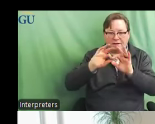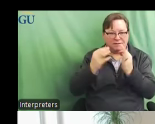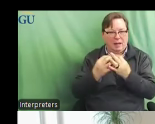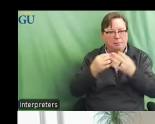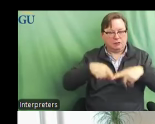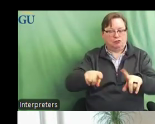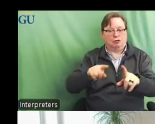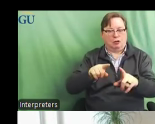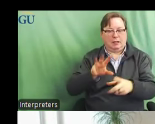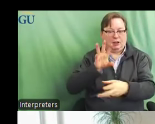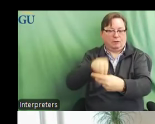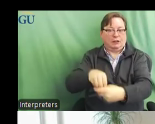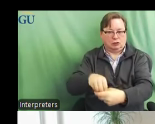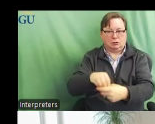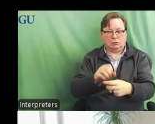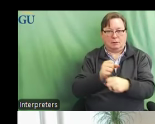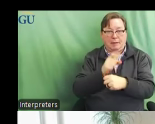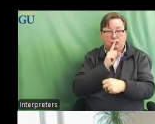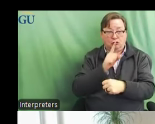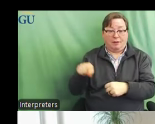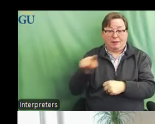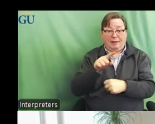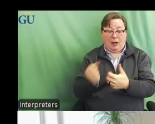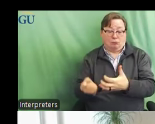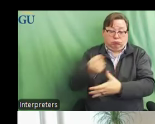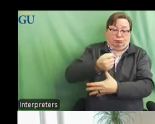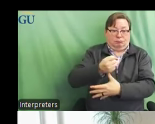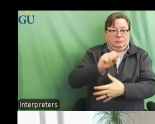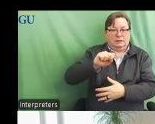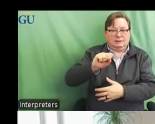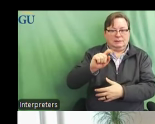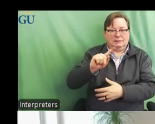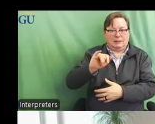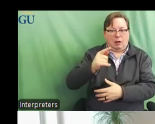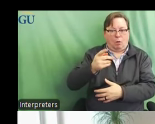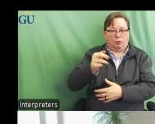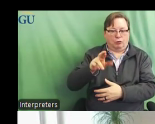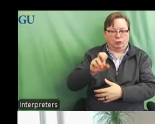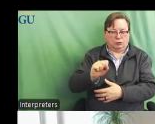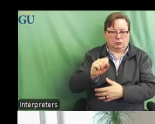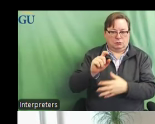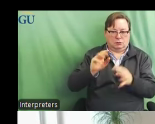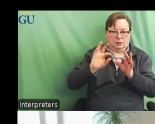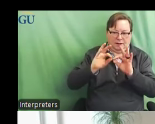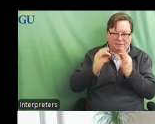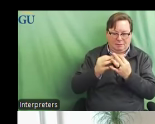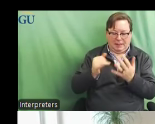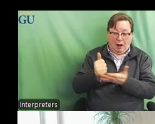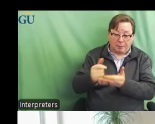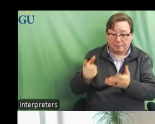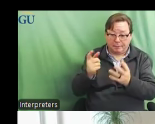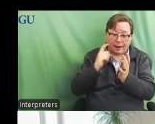the most important stakeholders of working with the family to identify what are the strategies,